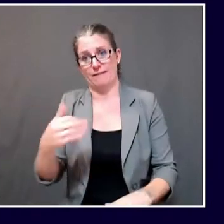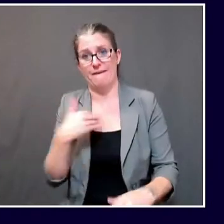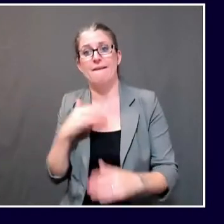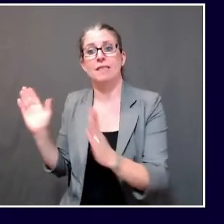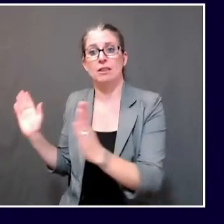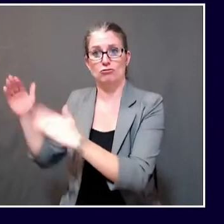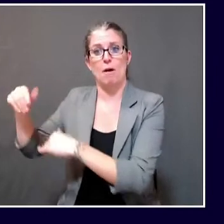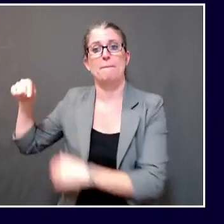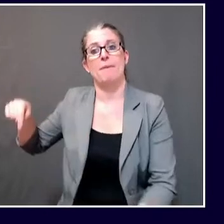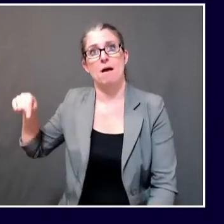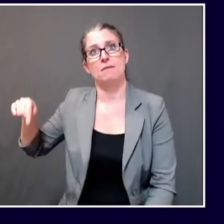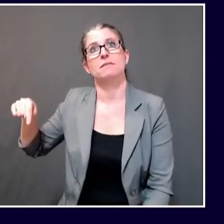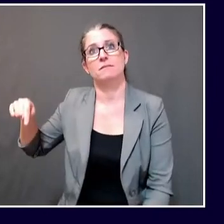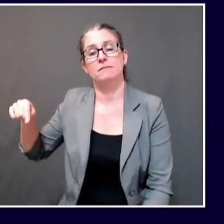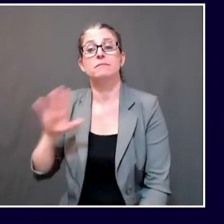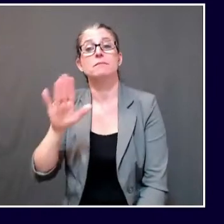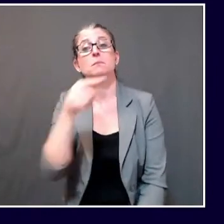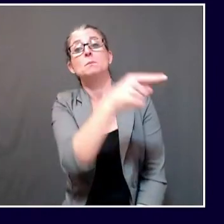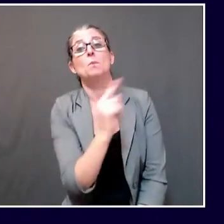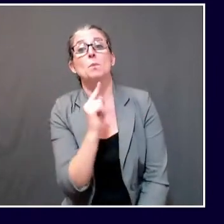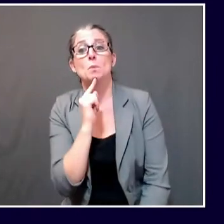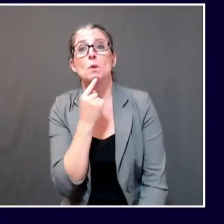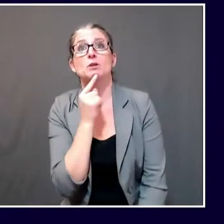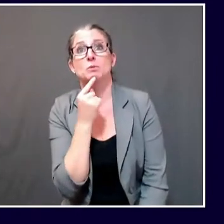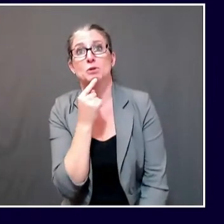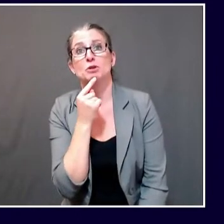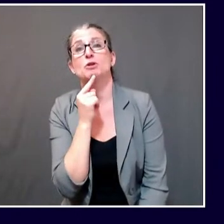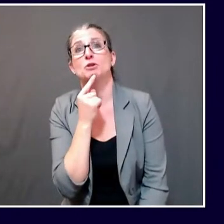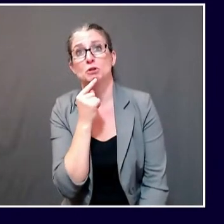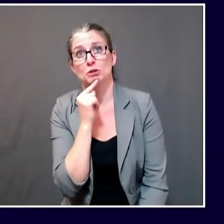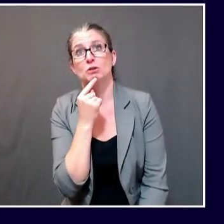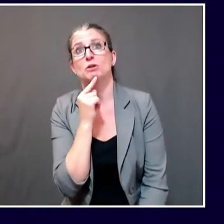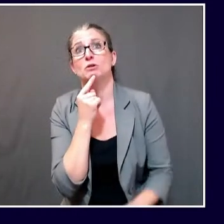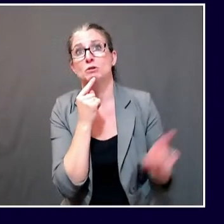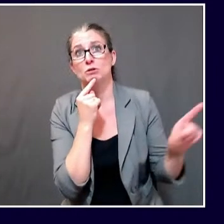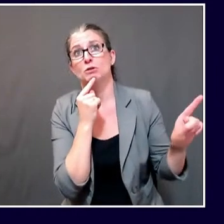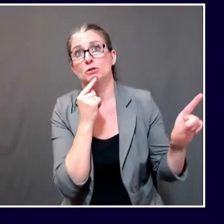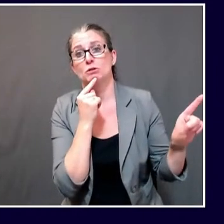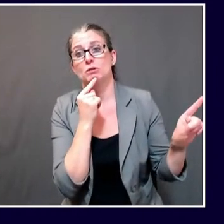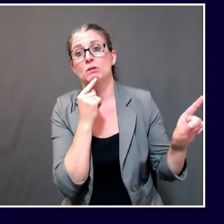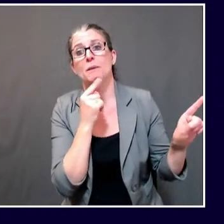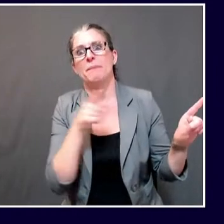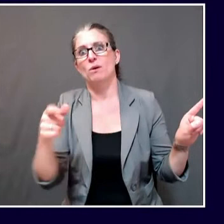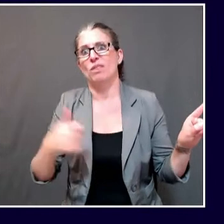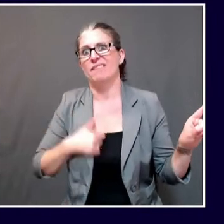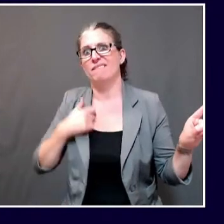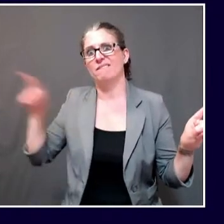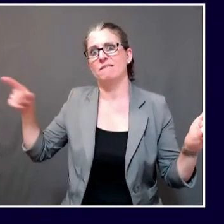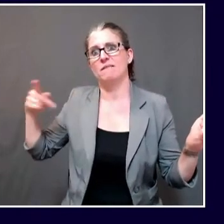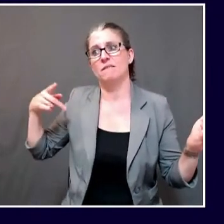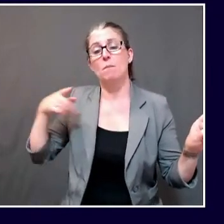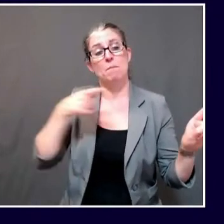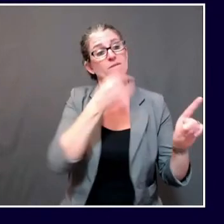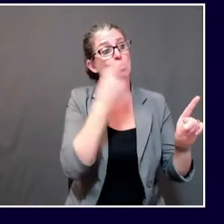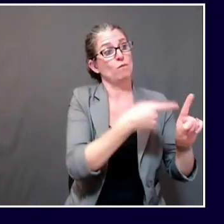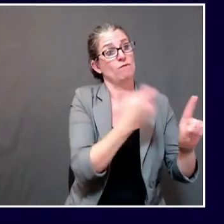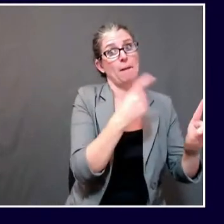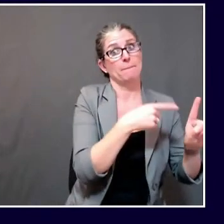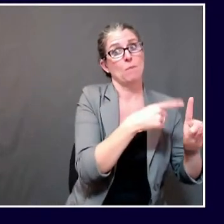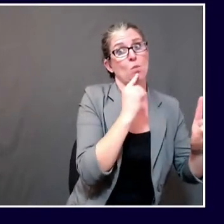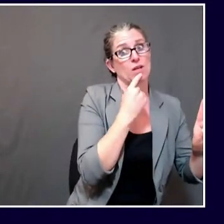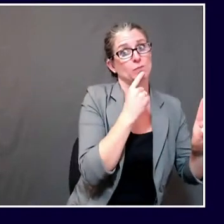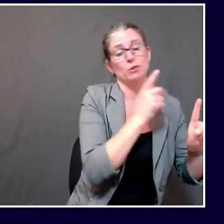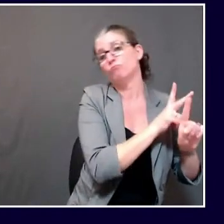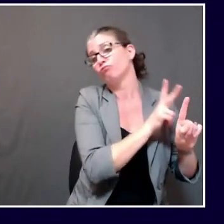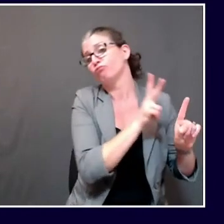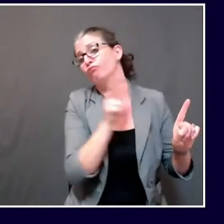happen to go by Portland City Hall and you see a drop box there, don't put your ballot there. Take it to Westbrook and use their drop box. And it also has to be